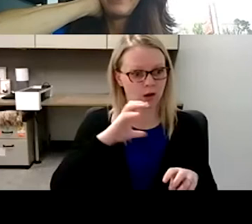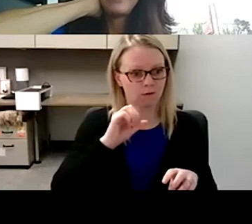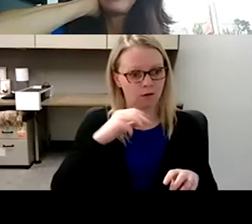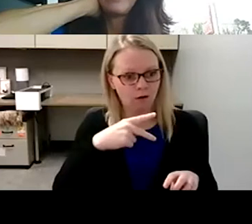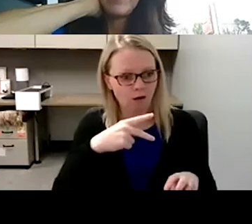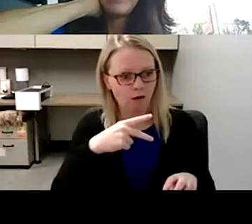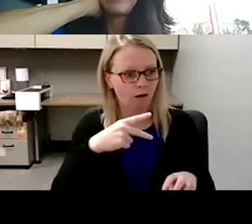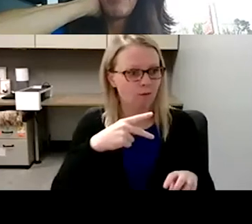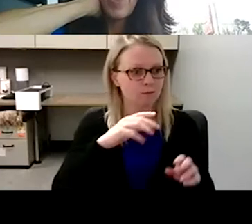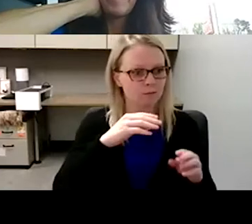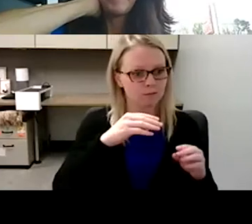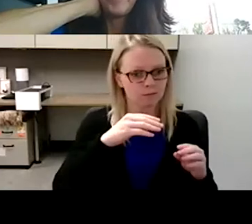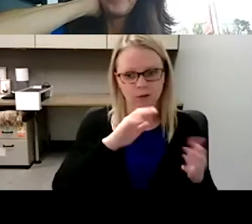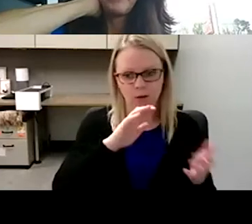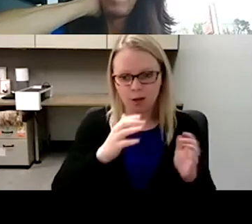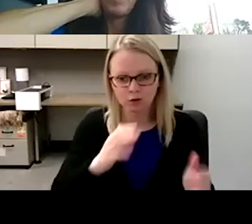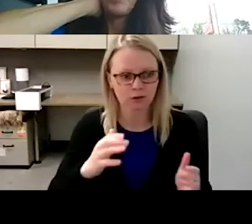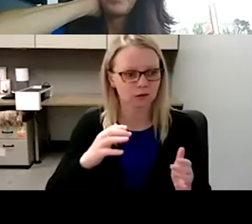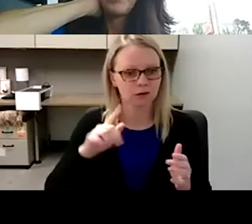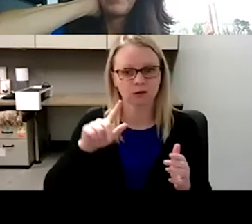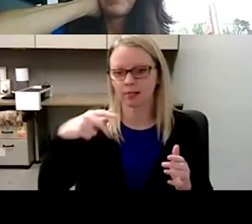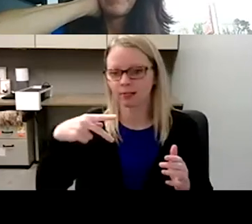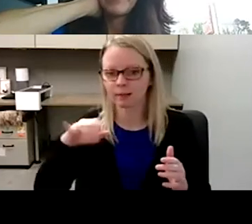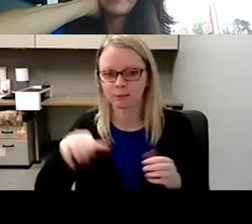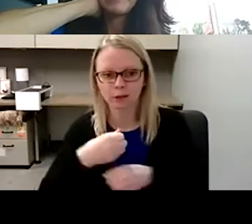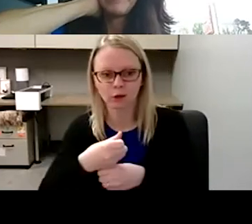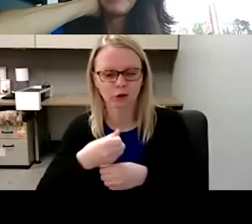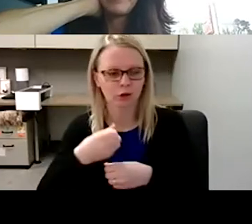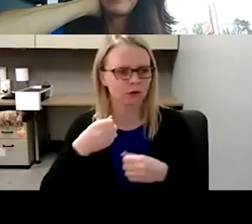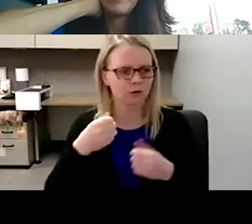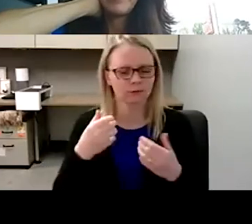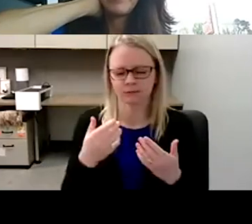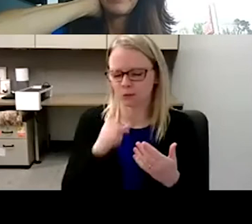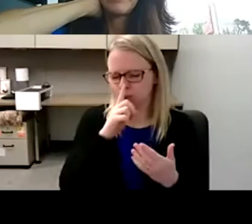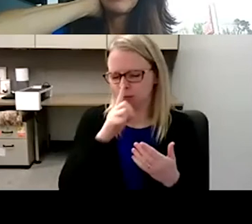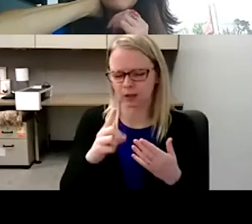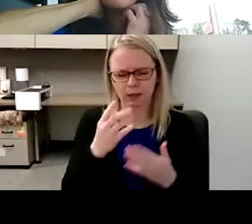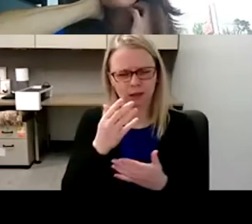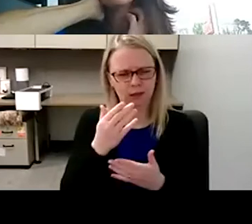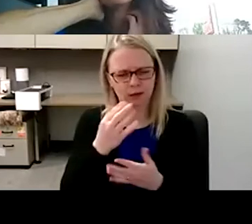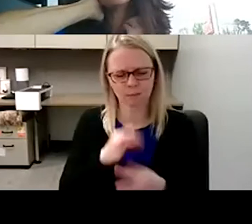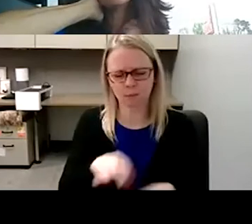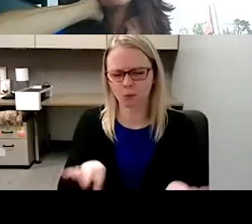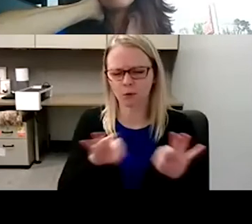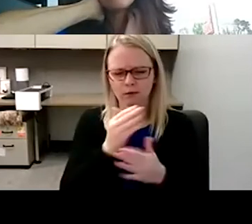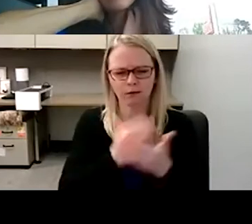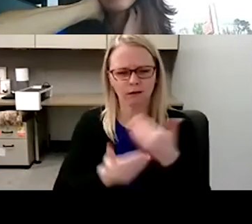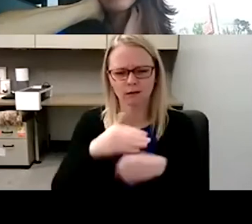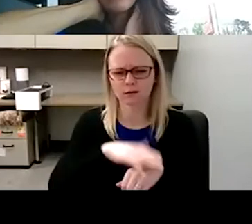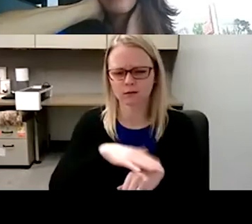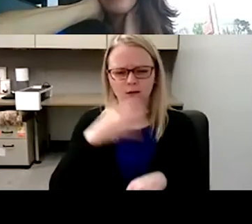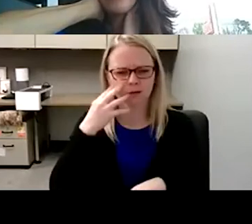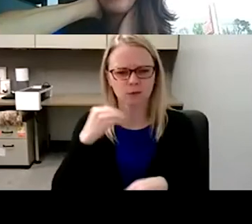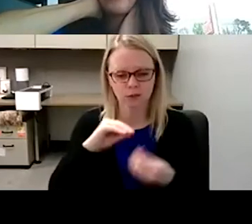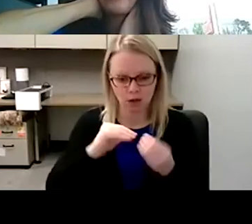year, more holiday and that, how the comparison of that. So the practical experience of hands-on beyond the numbers. I mean, the